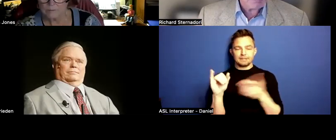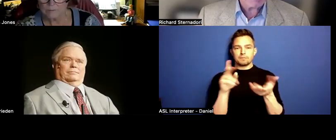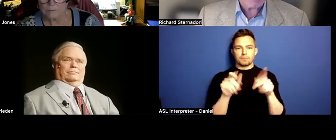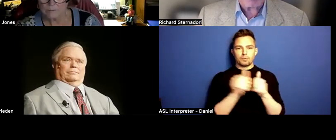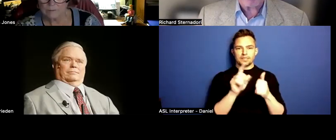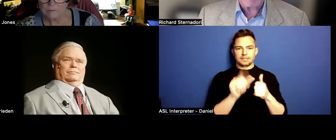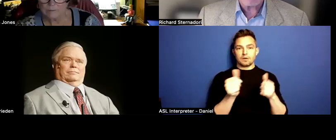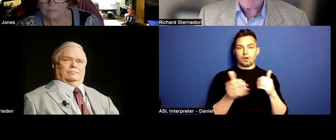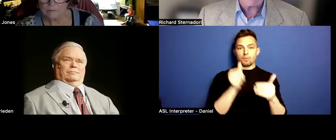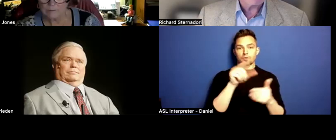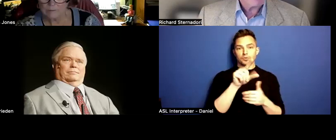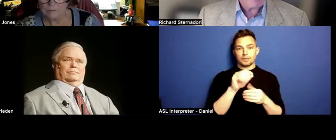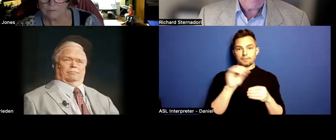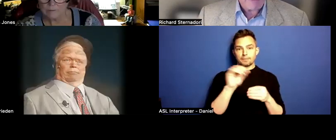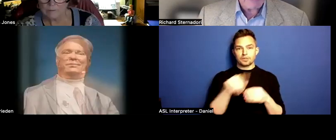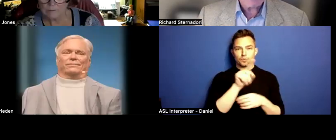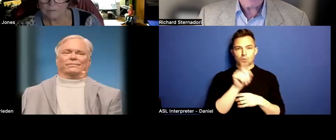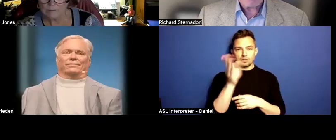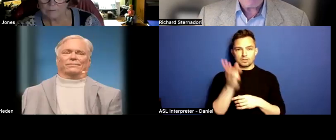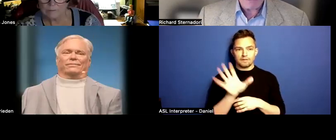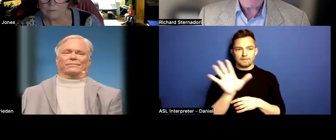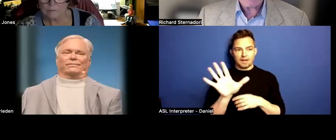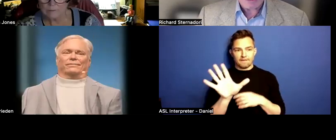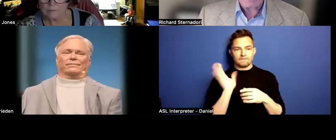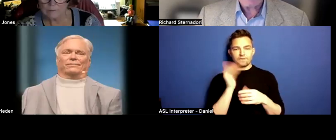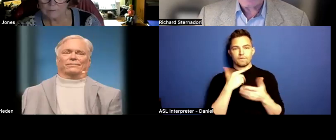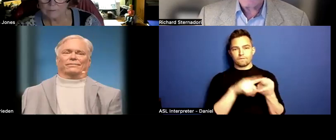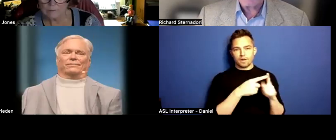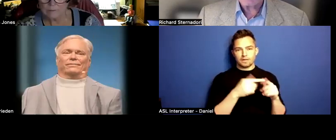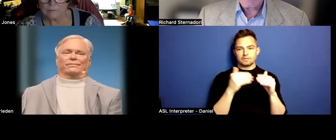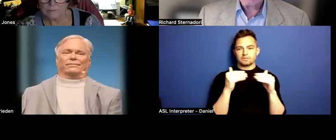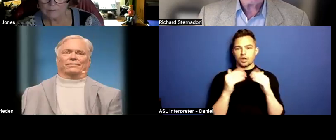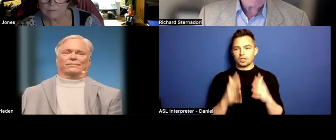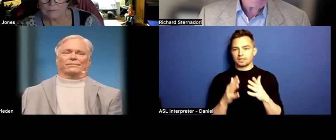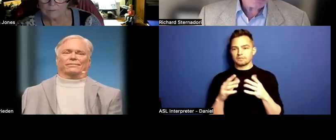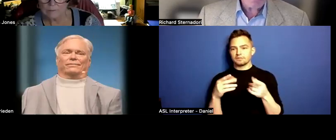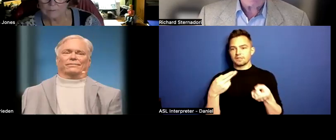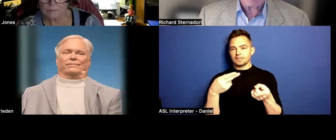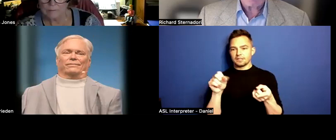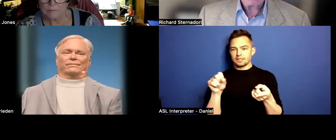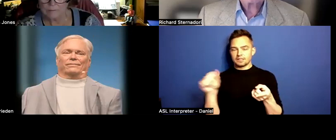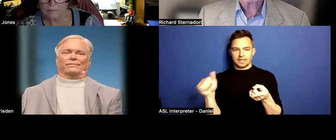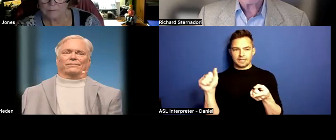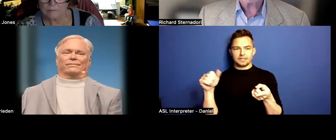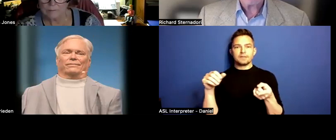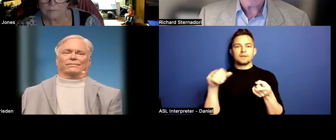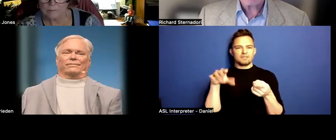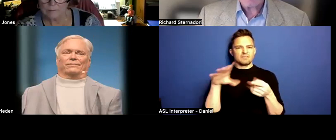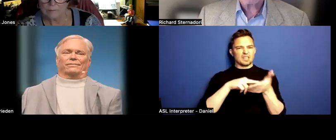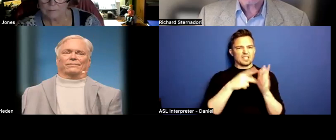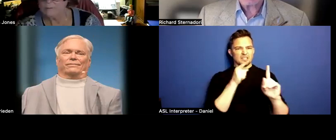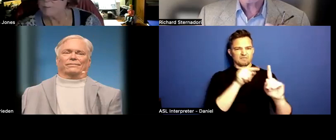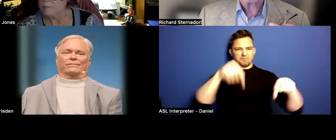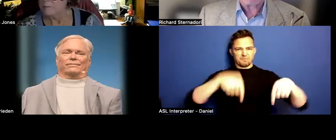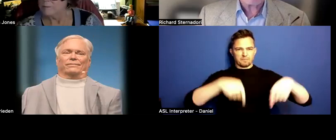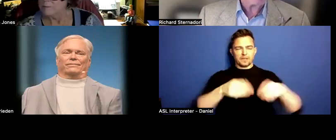nearly 20% or 1 in 5 of our friends, families, colleagues, and others. The intent of this webinar is to broaden your